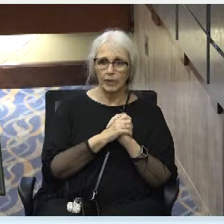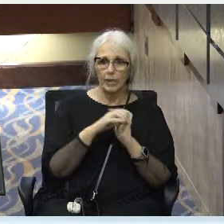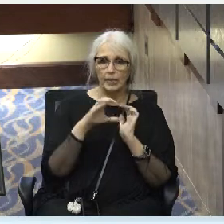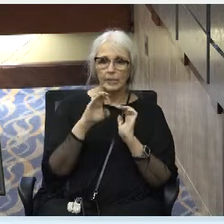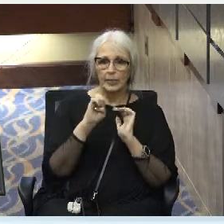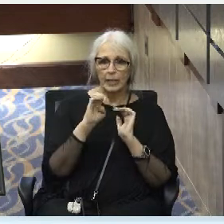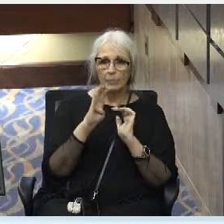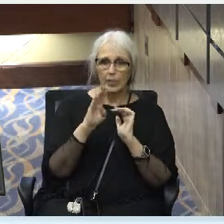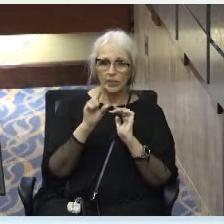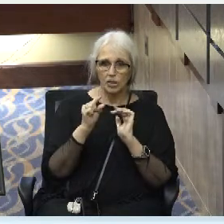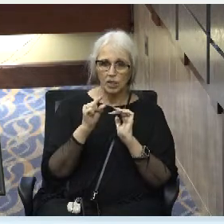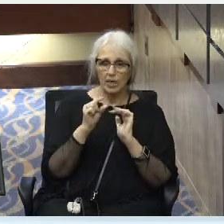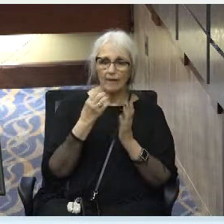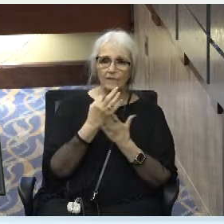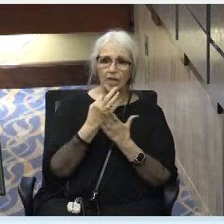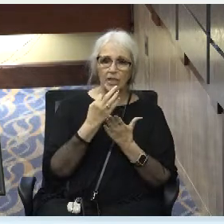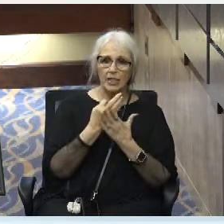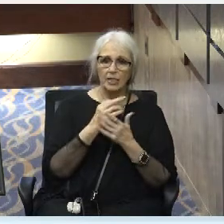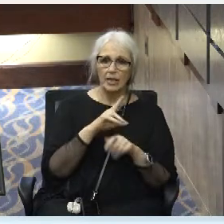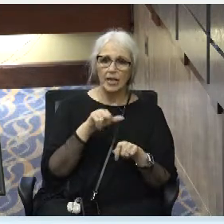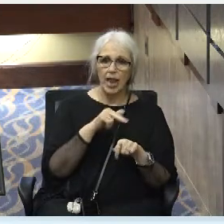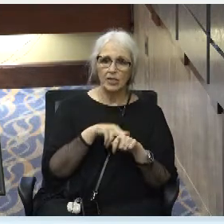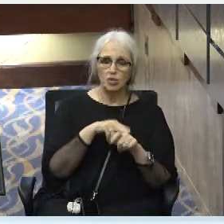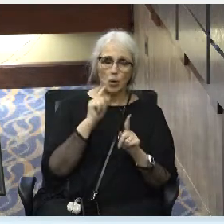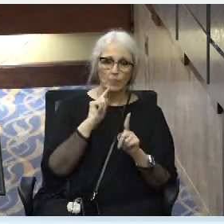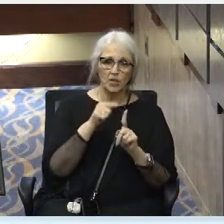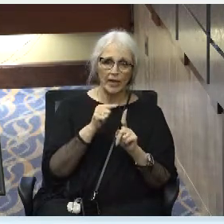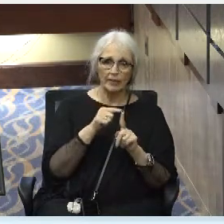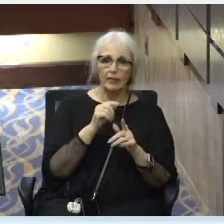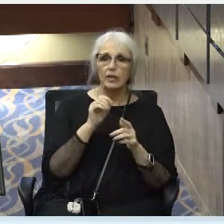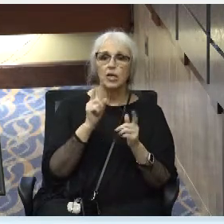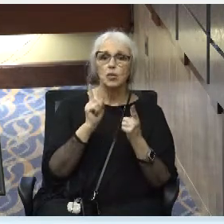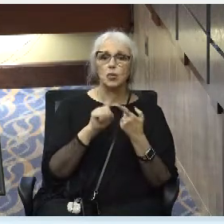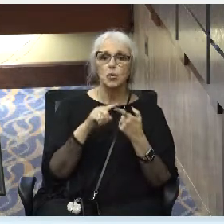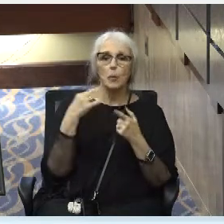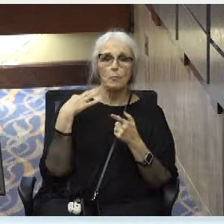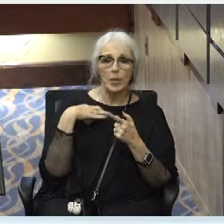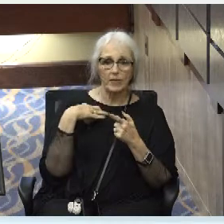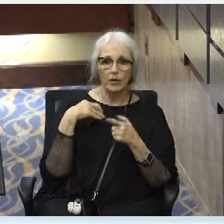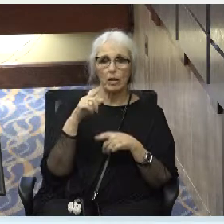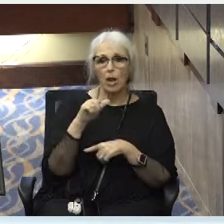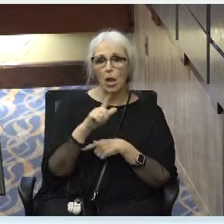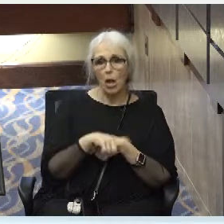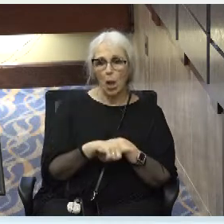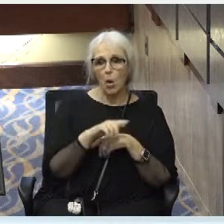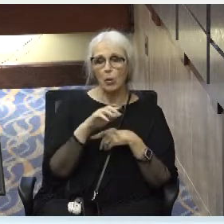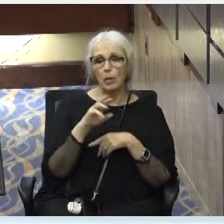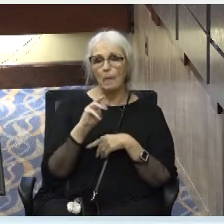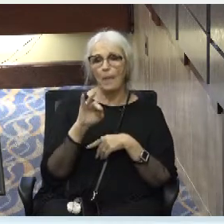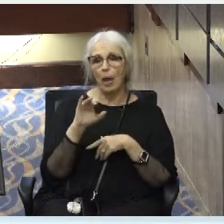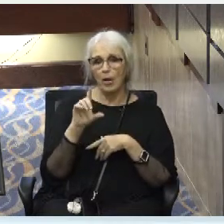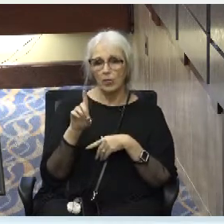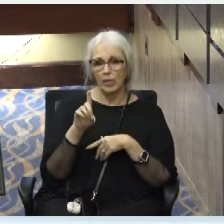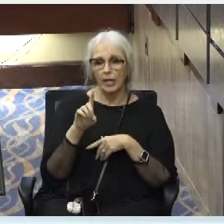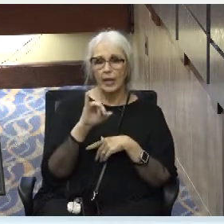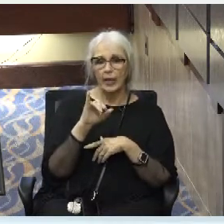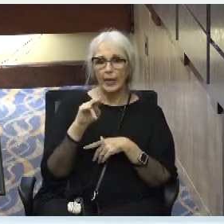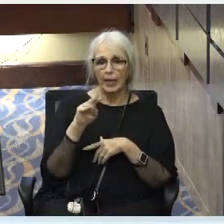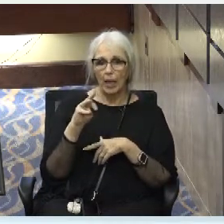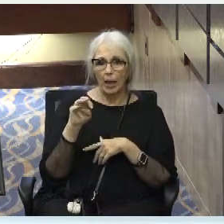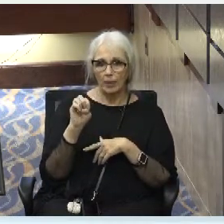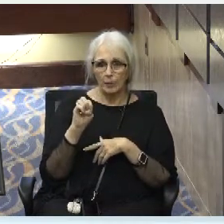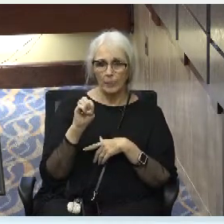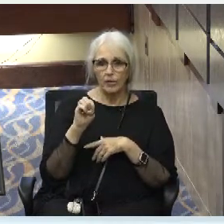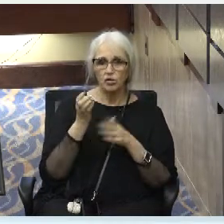CDBG funding must meet a national objective, which is to benefit low to moderate income persons, prevent slums or